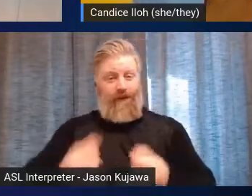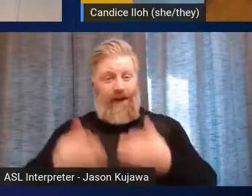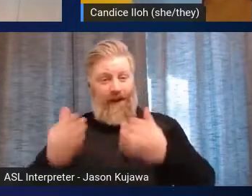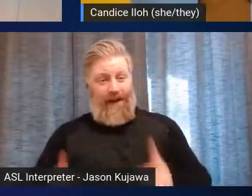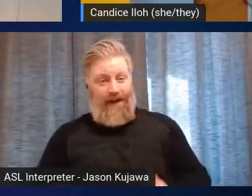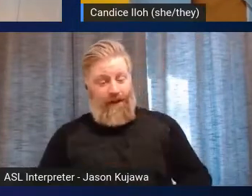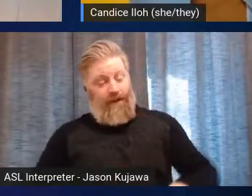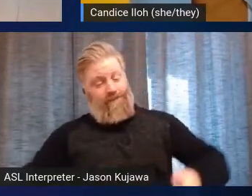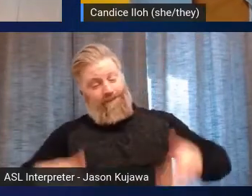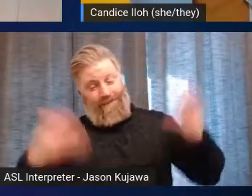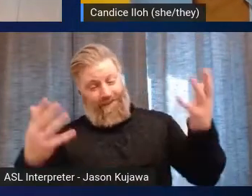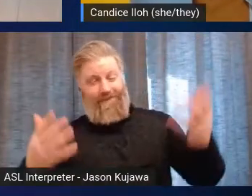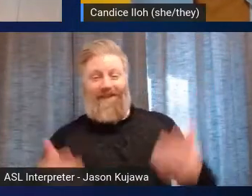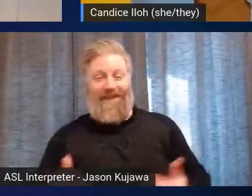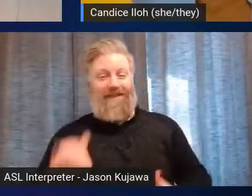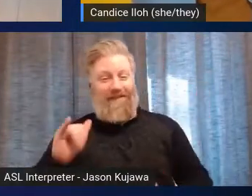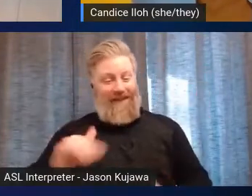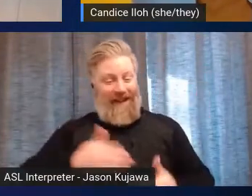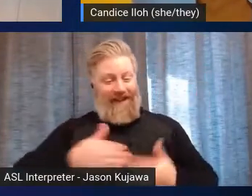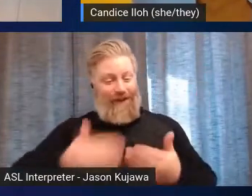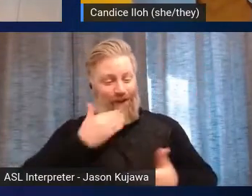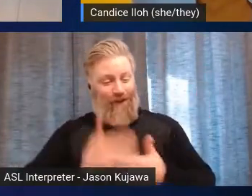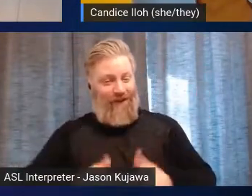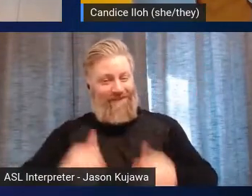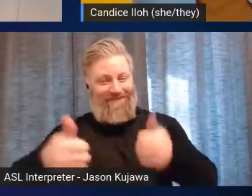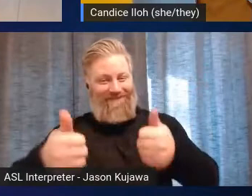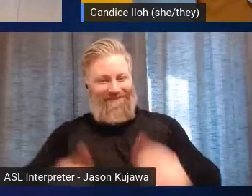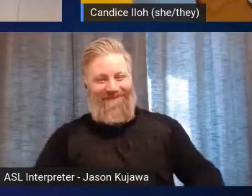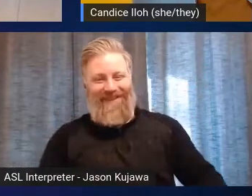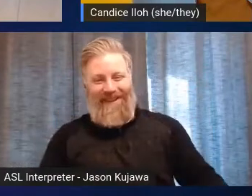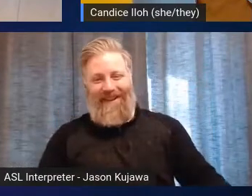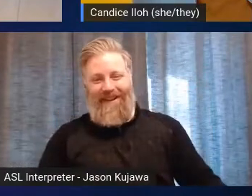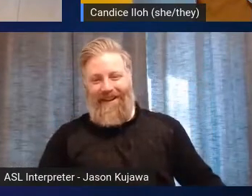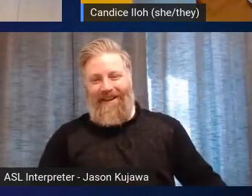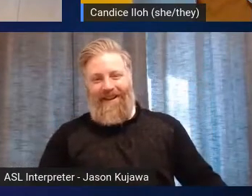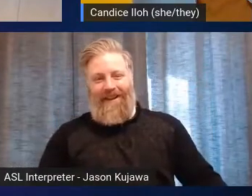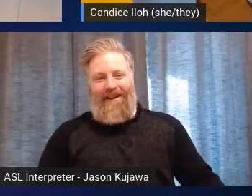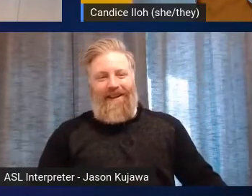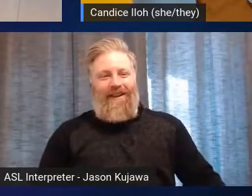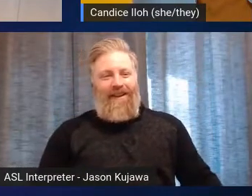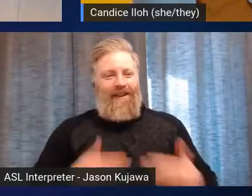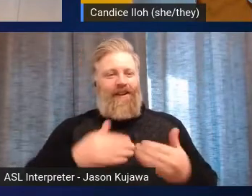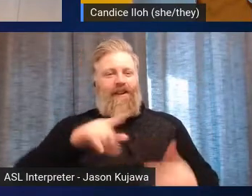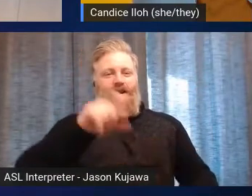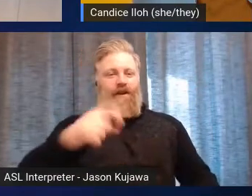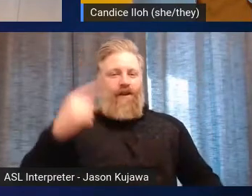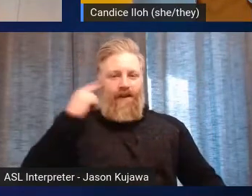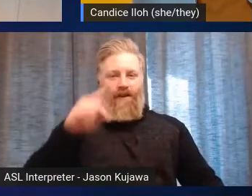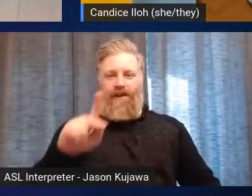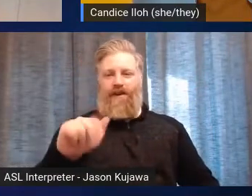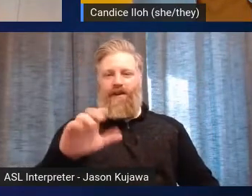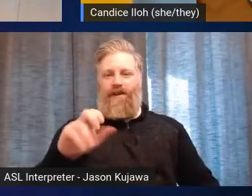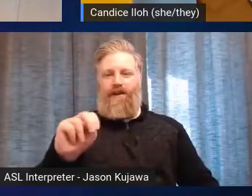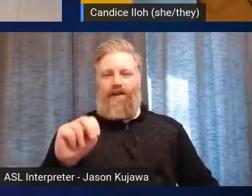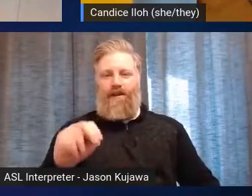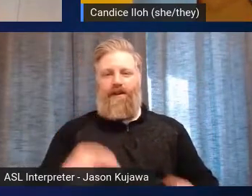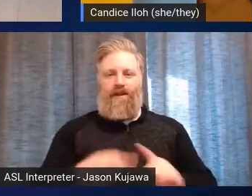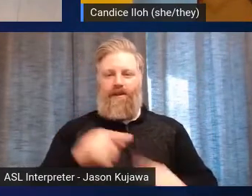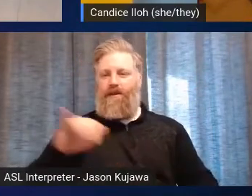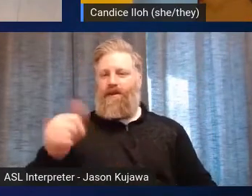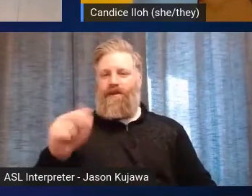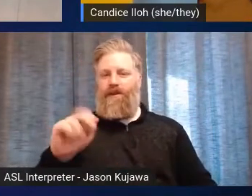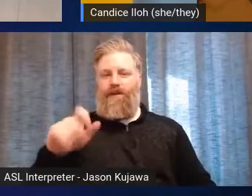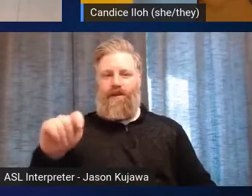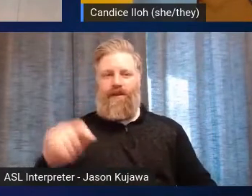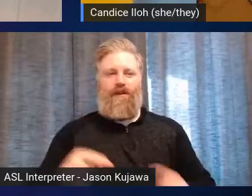all ends well, right? Exactly. This next question is from Kason. It comes from Janet at the